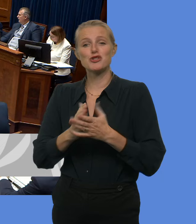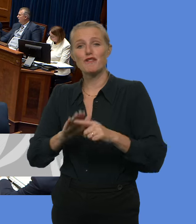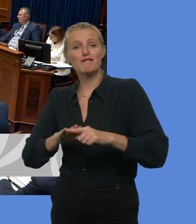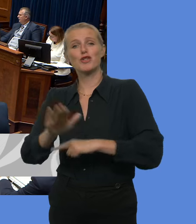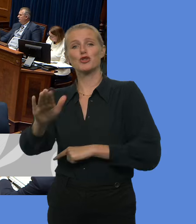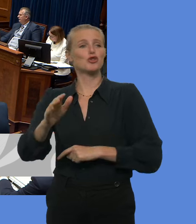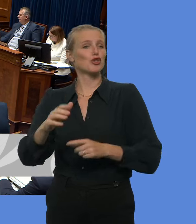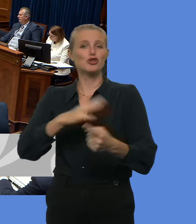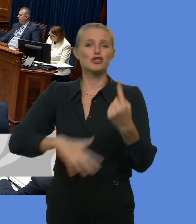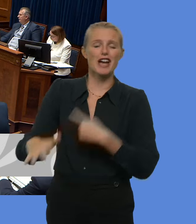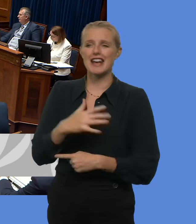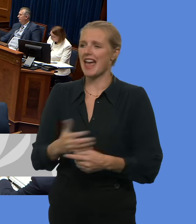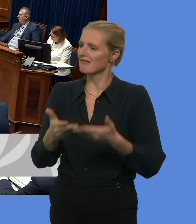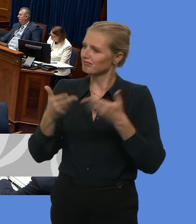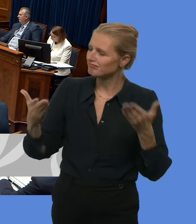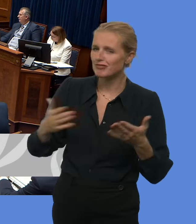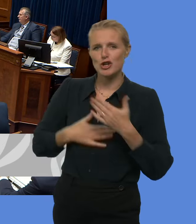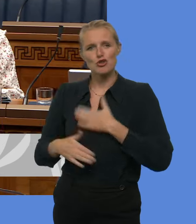respect? Minister.